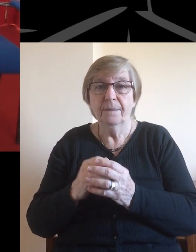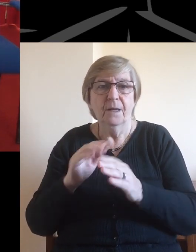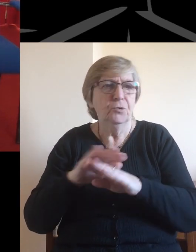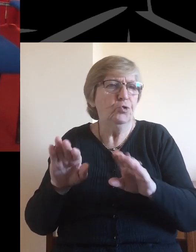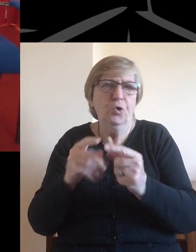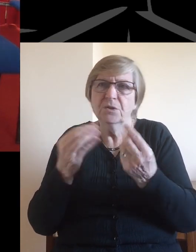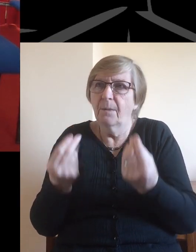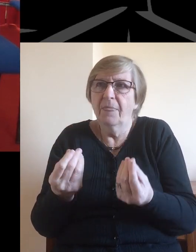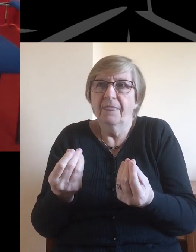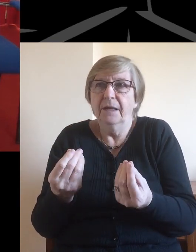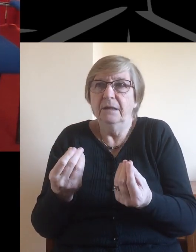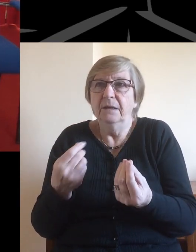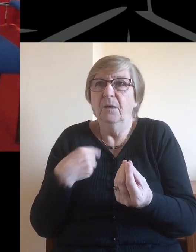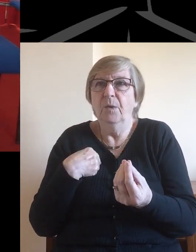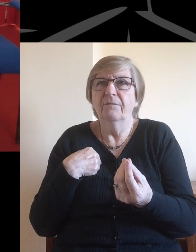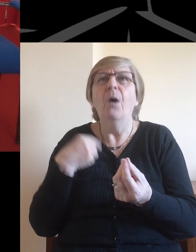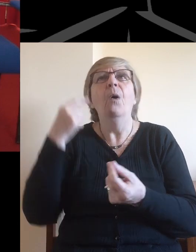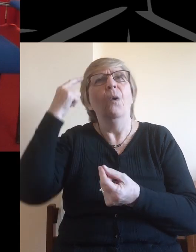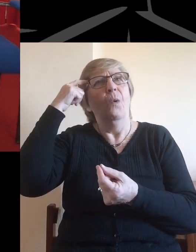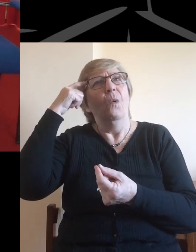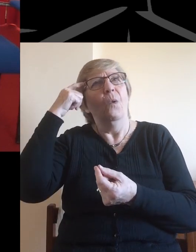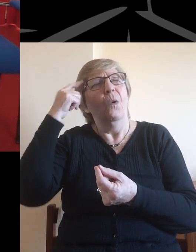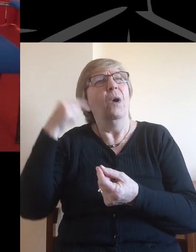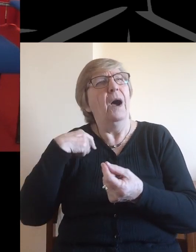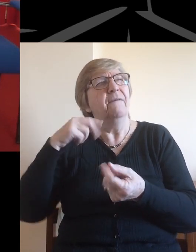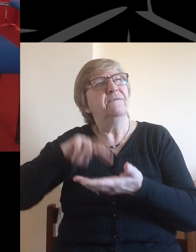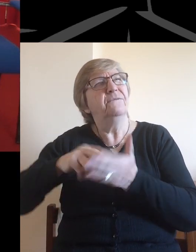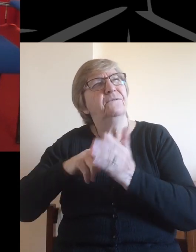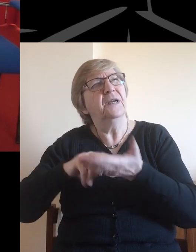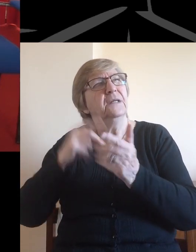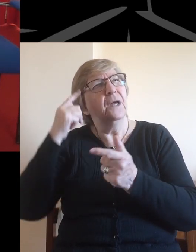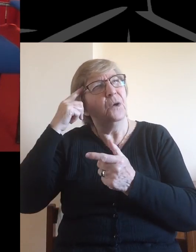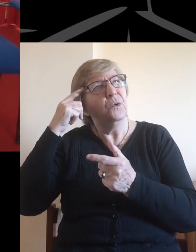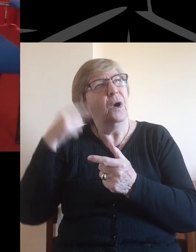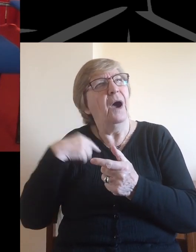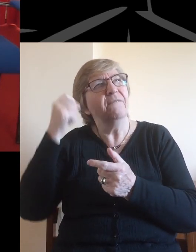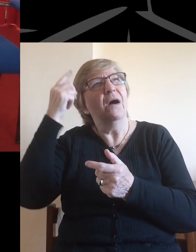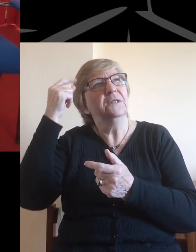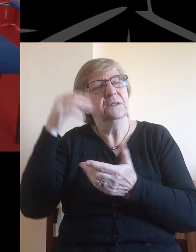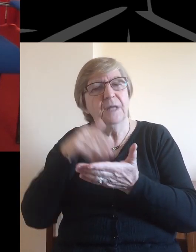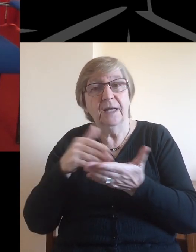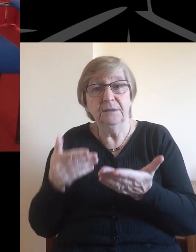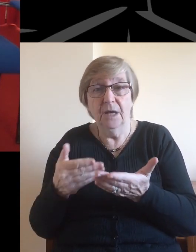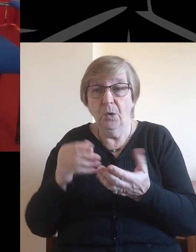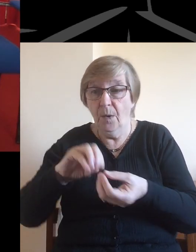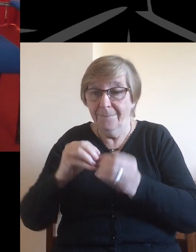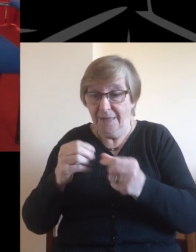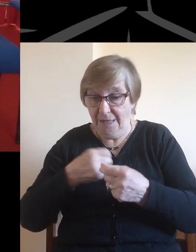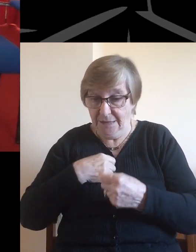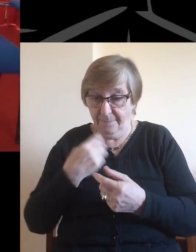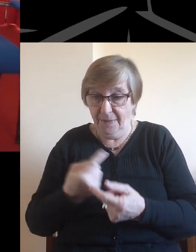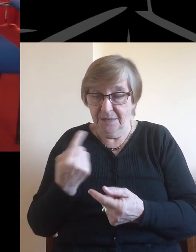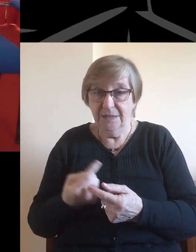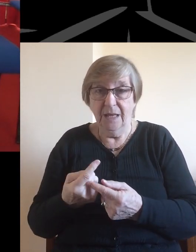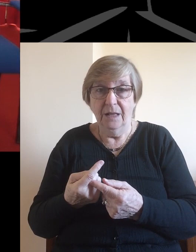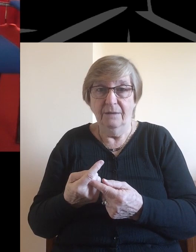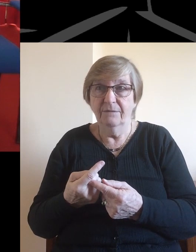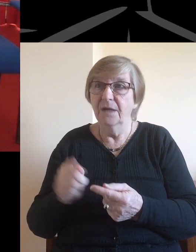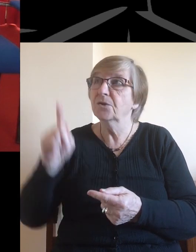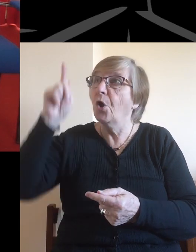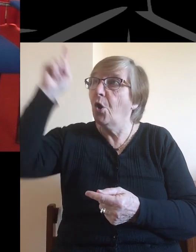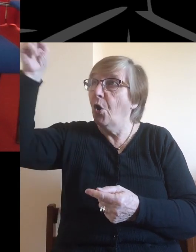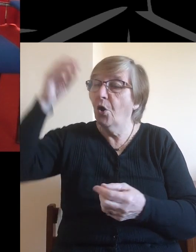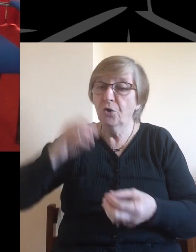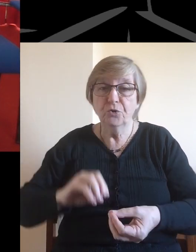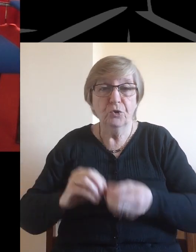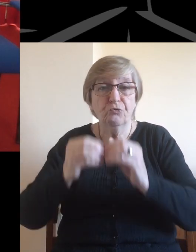It's not something that we've deduced from ourselves. It's not something that we've invented or made with our hands. Rather, it is the Creator,